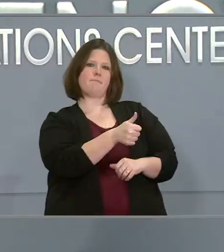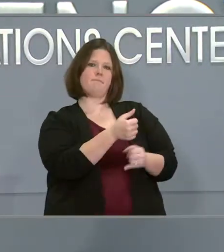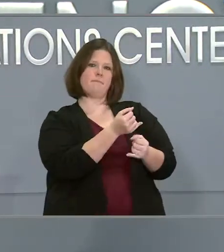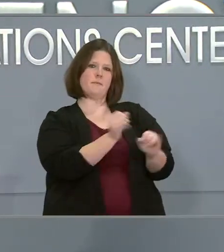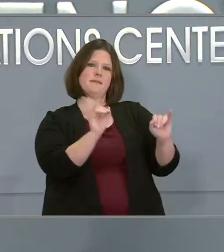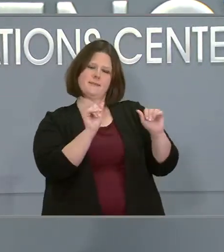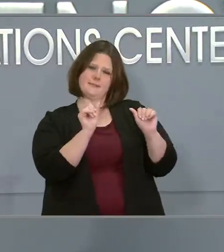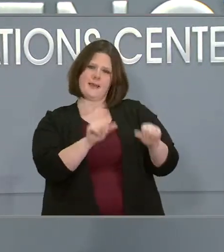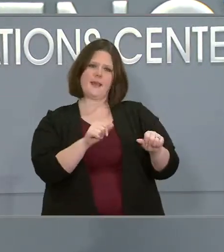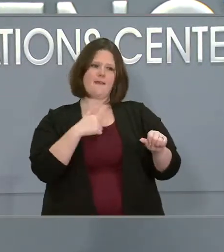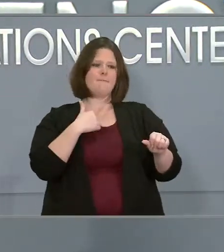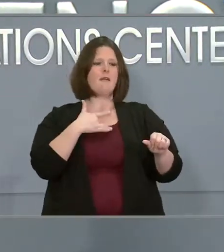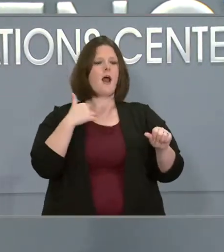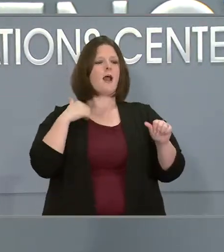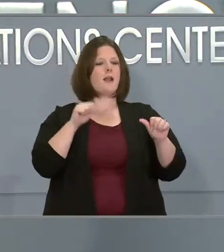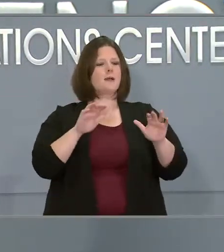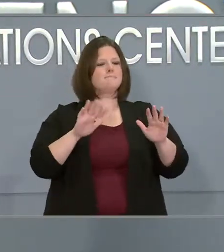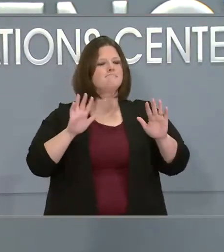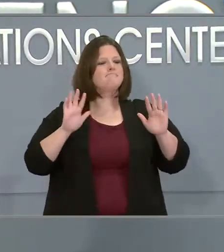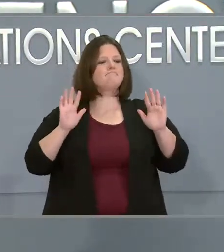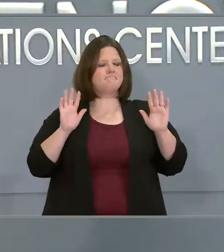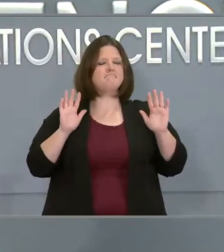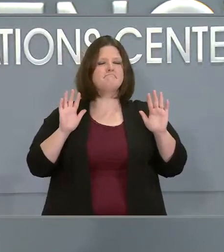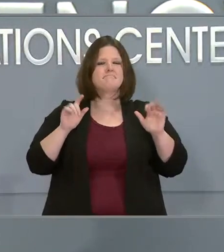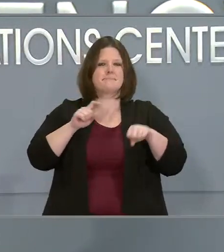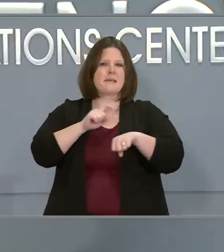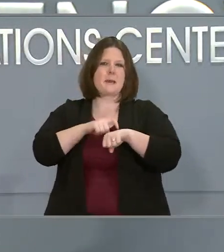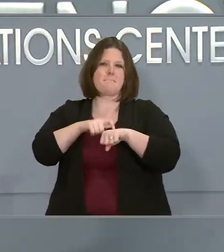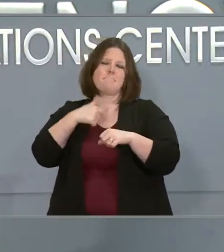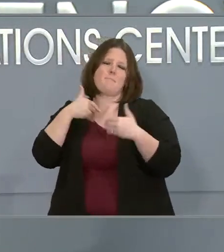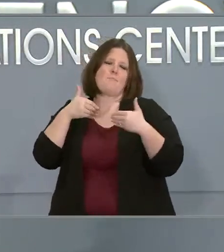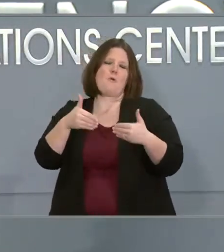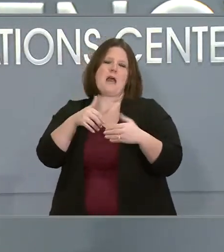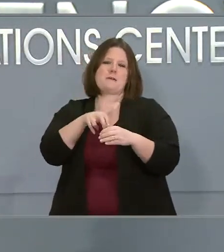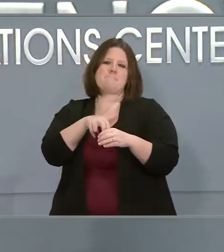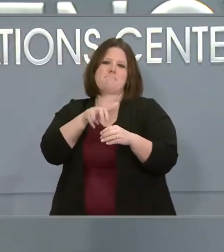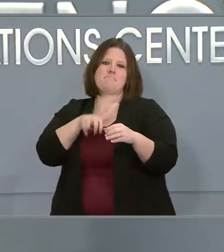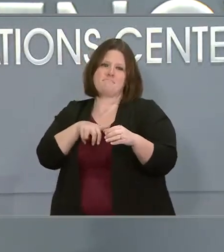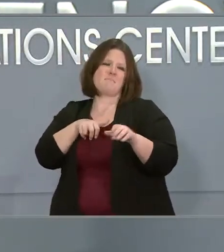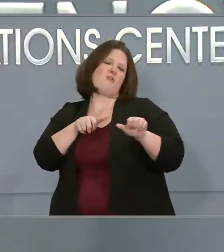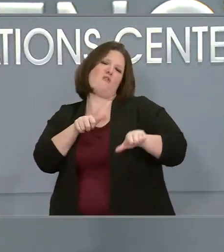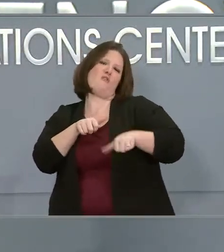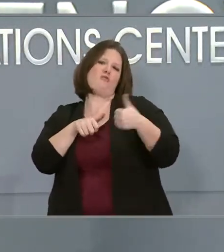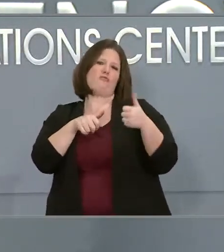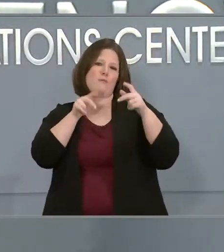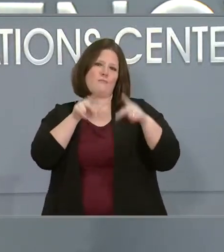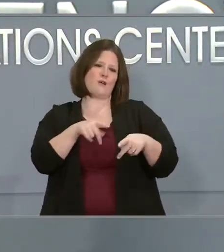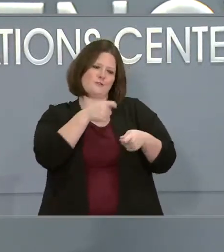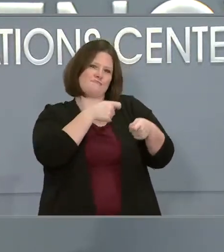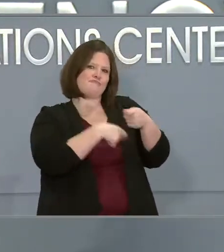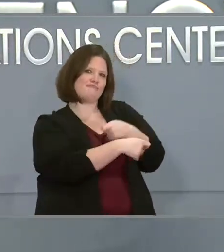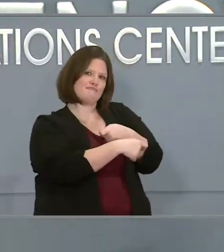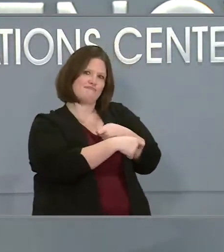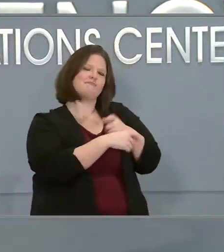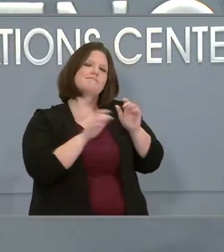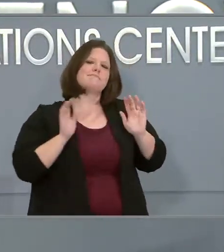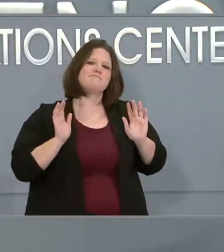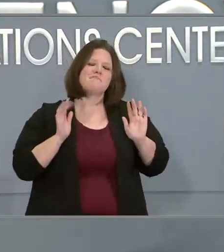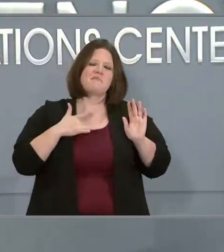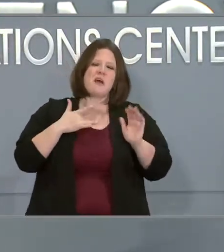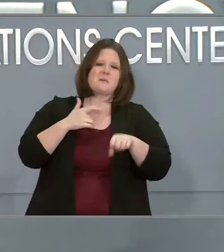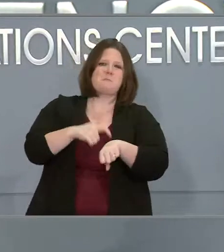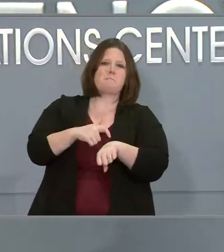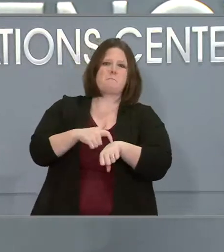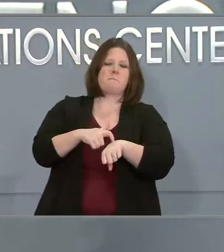like I was able to now take this step back and pass the baton to the next folks. And I think